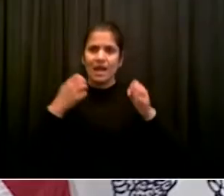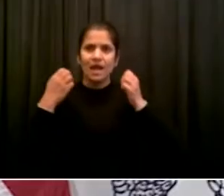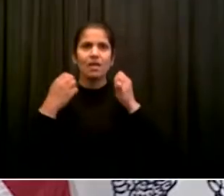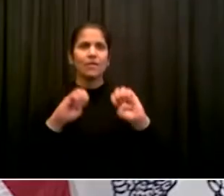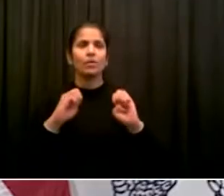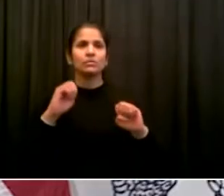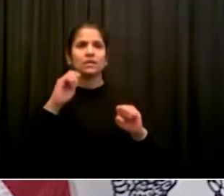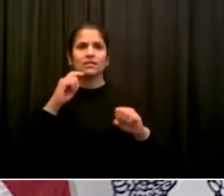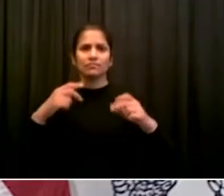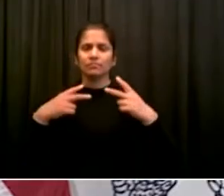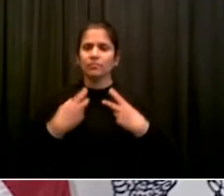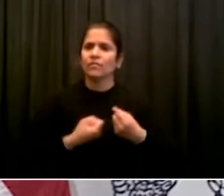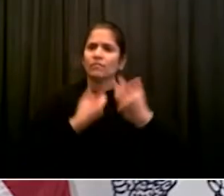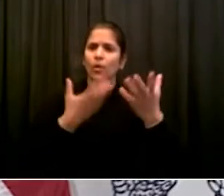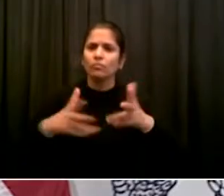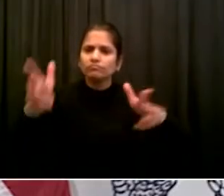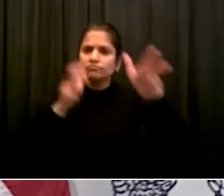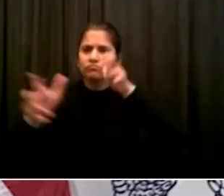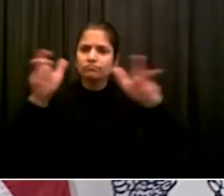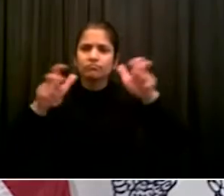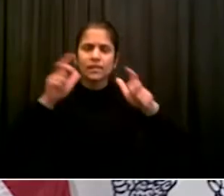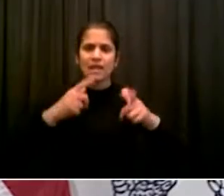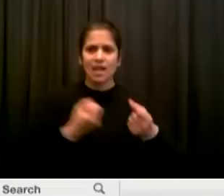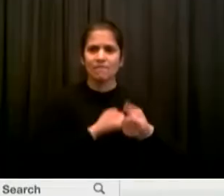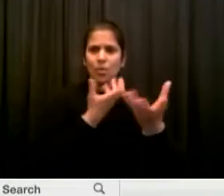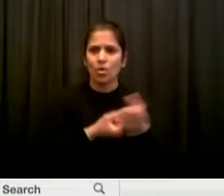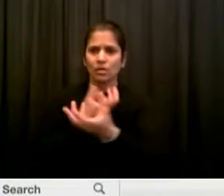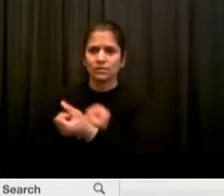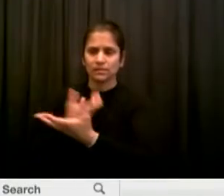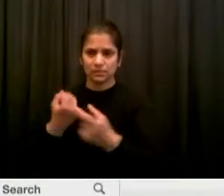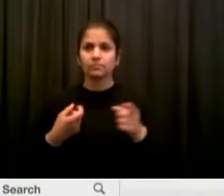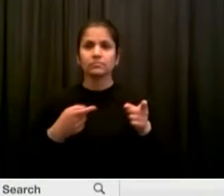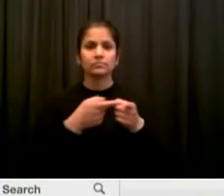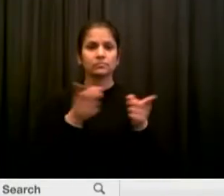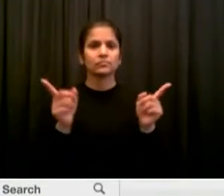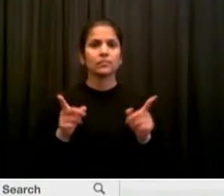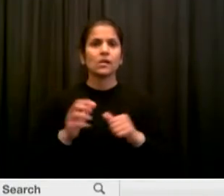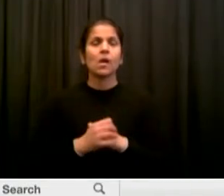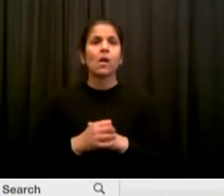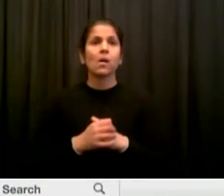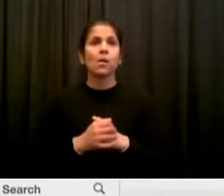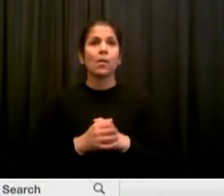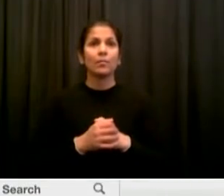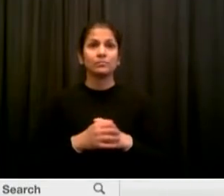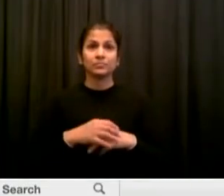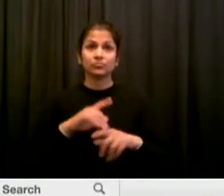of our report came out last week with 36 proposals for police reform.